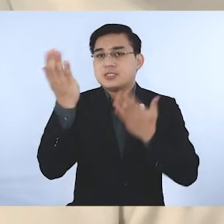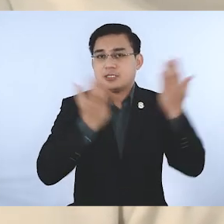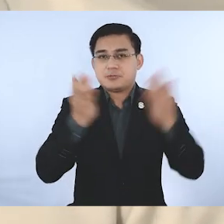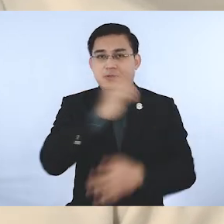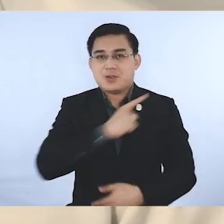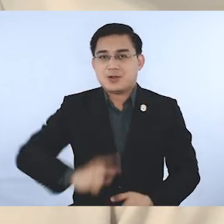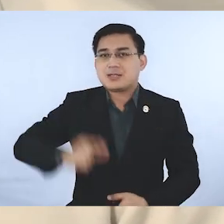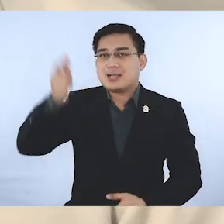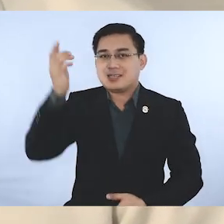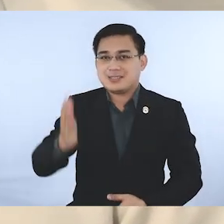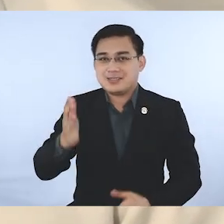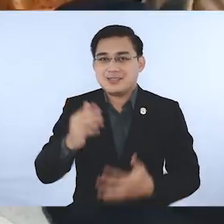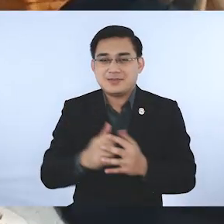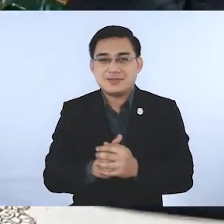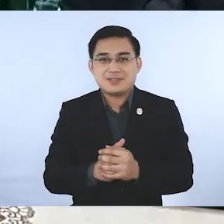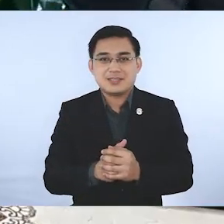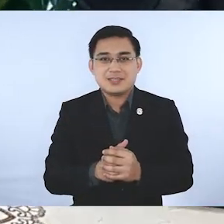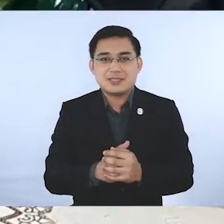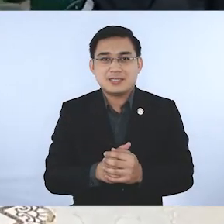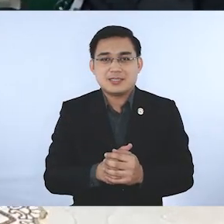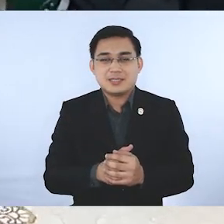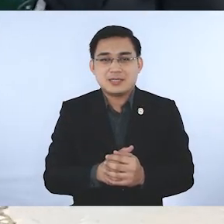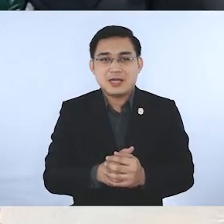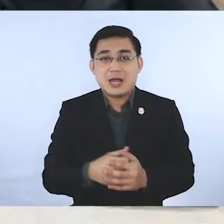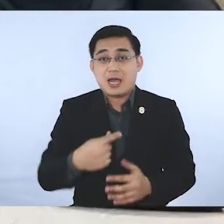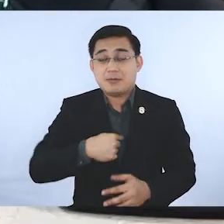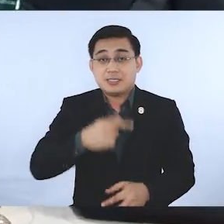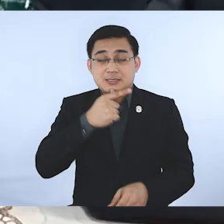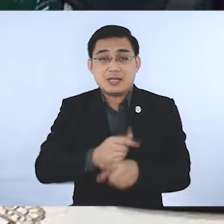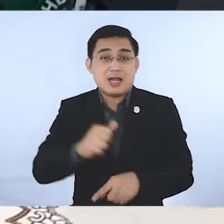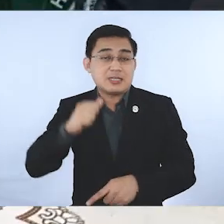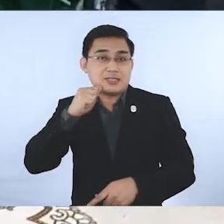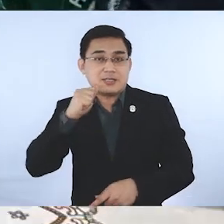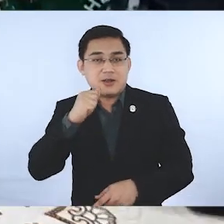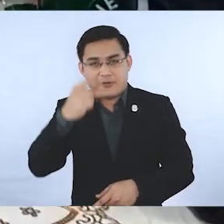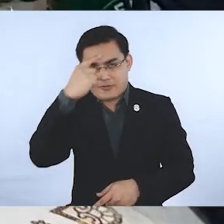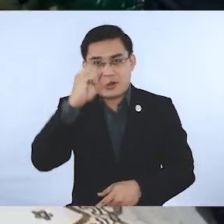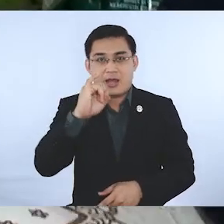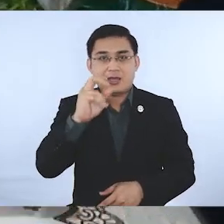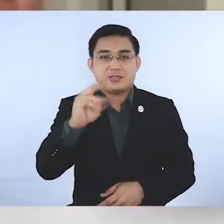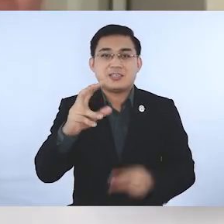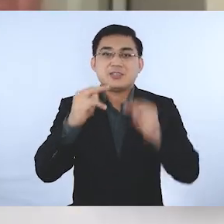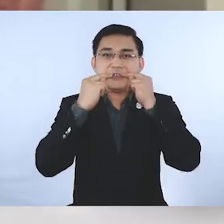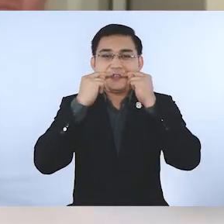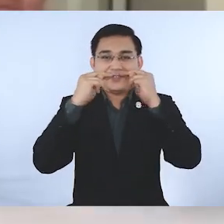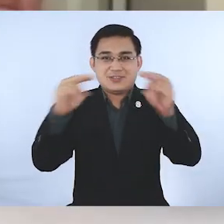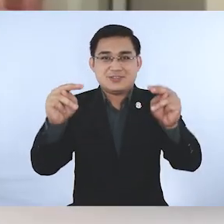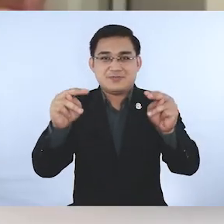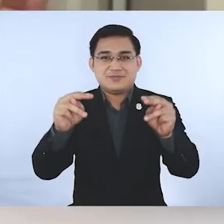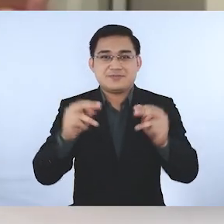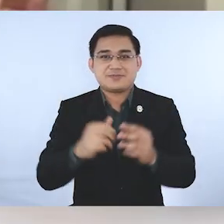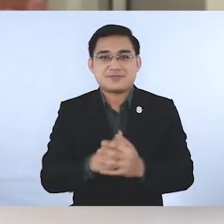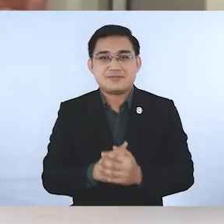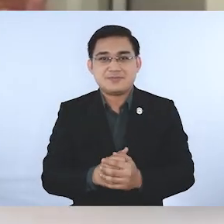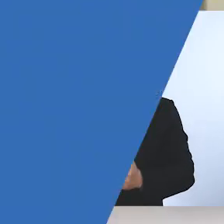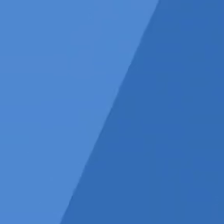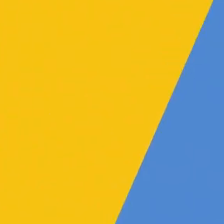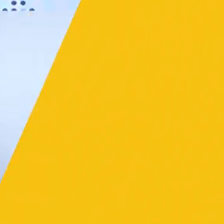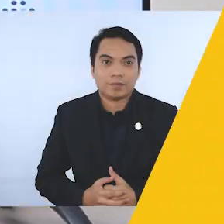to our Lord God. Sister Charlene Arsenal, Iglesia Ni Cristo News Network, Sydney,